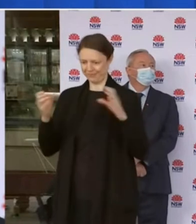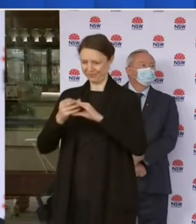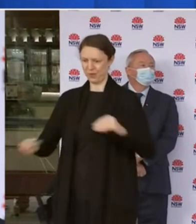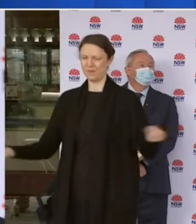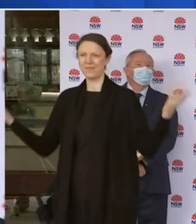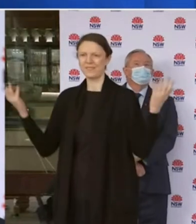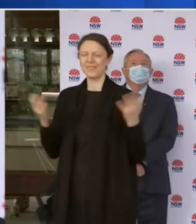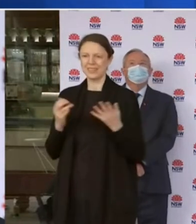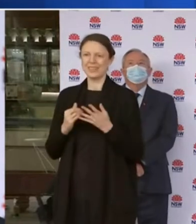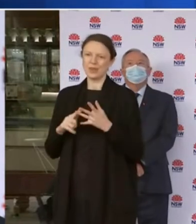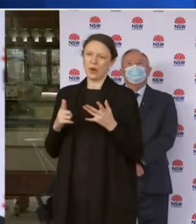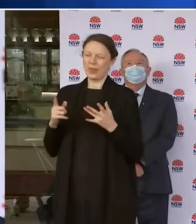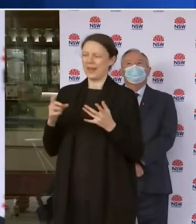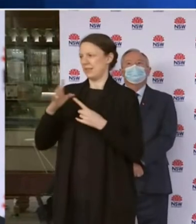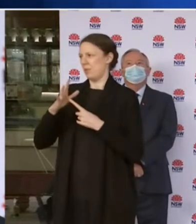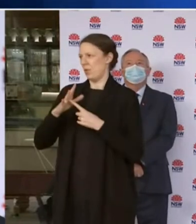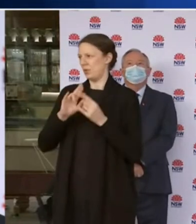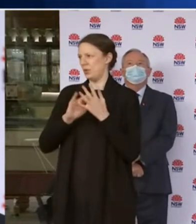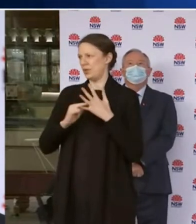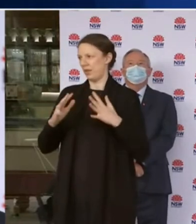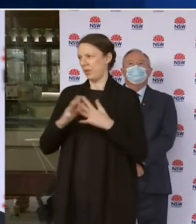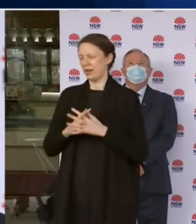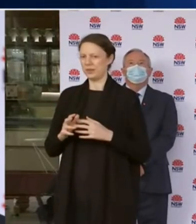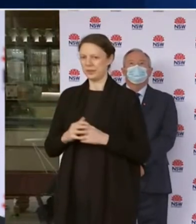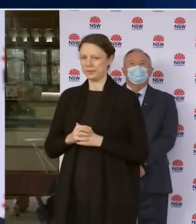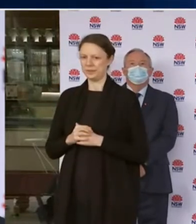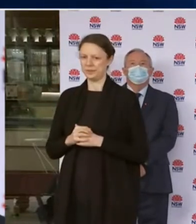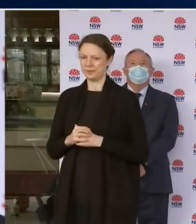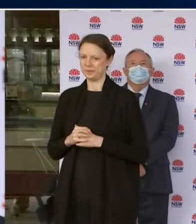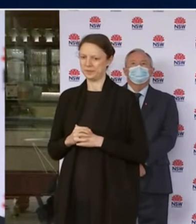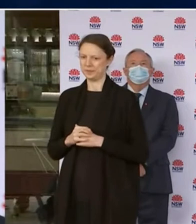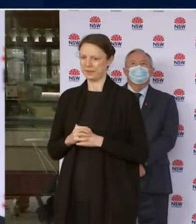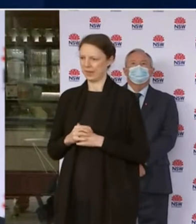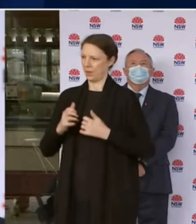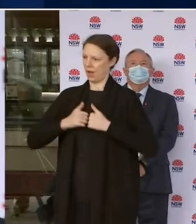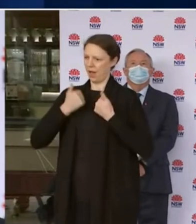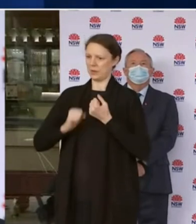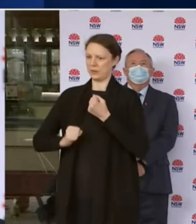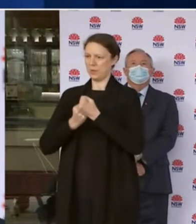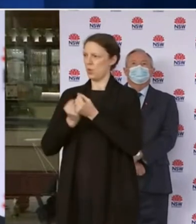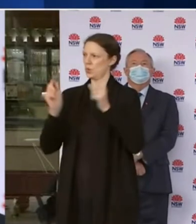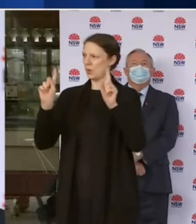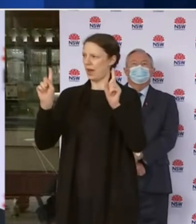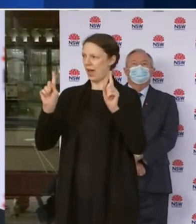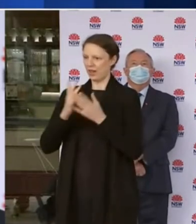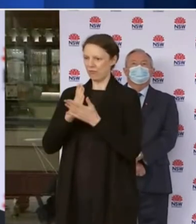extended statewide, because we're... And that's why we've based our package today on a reduction in